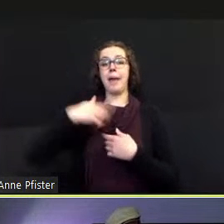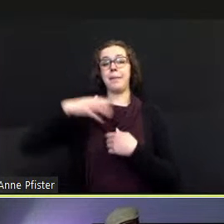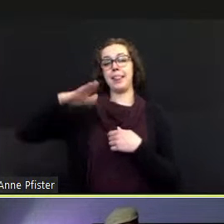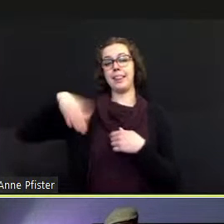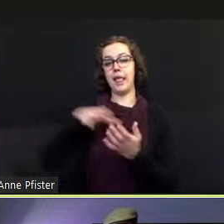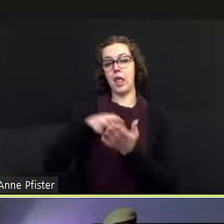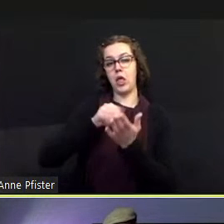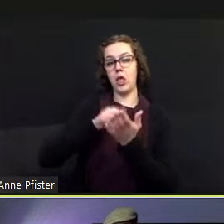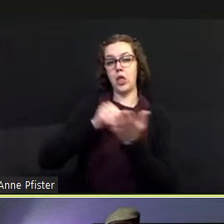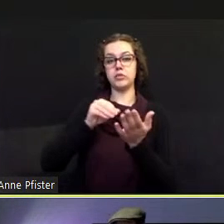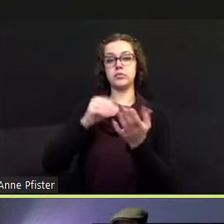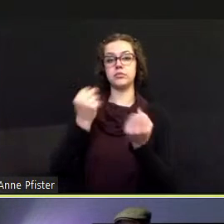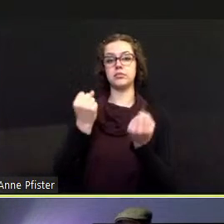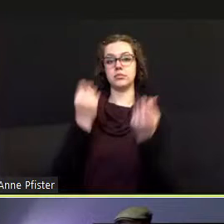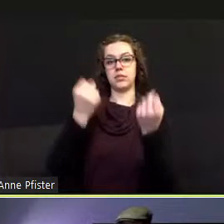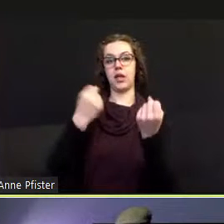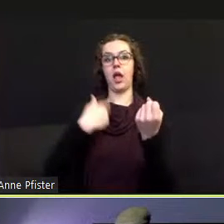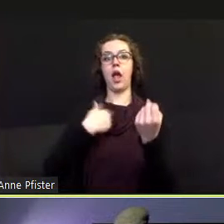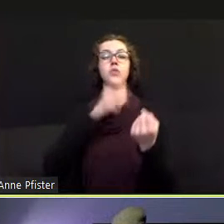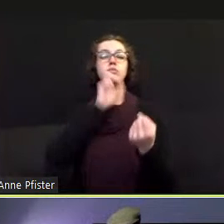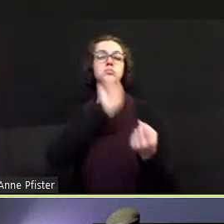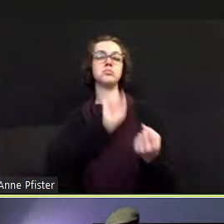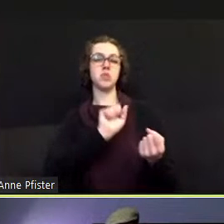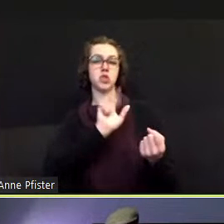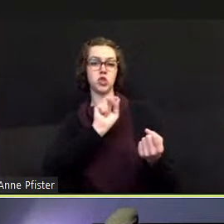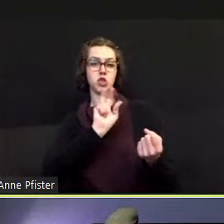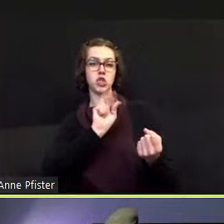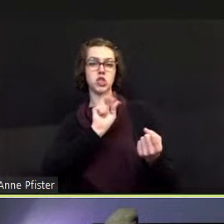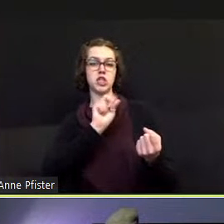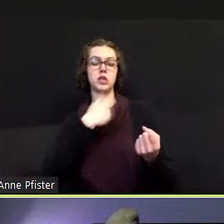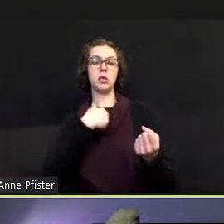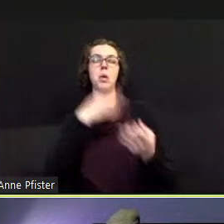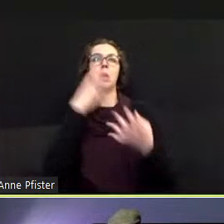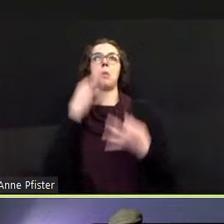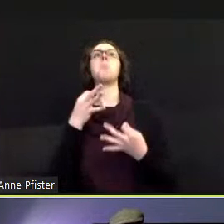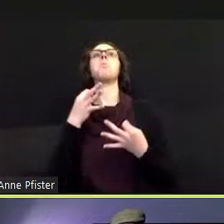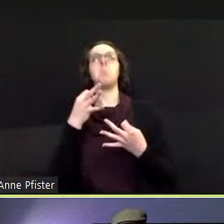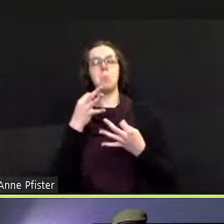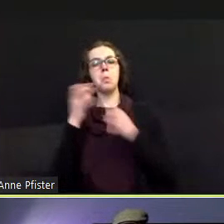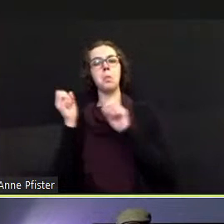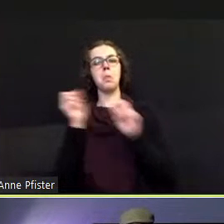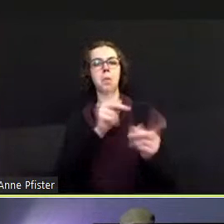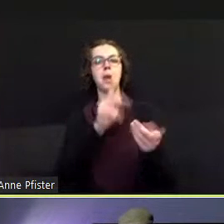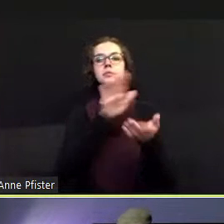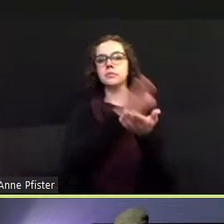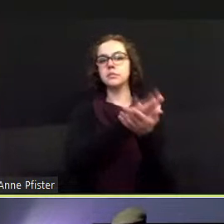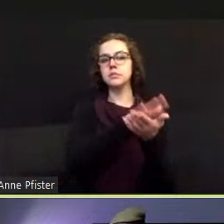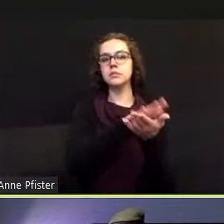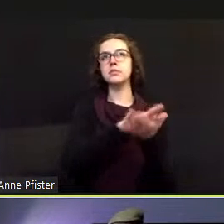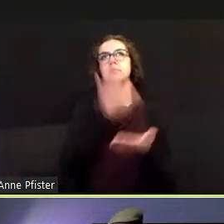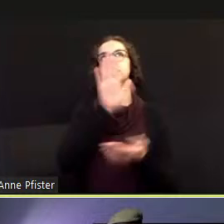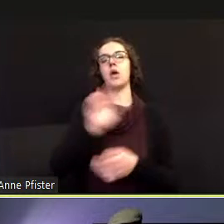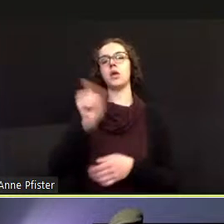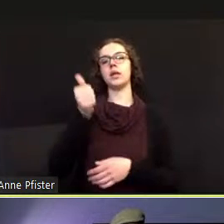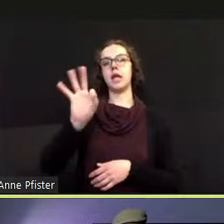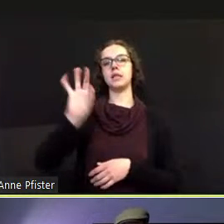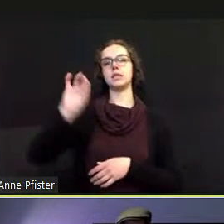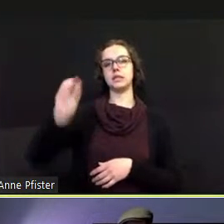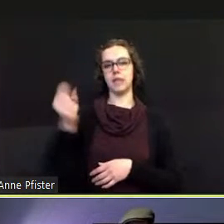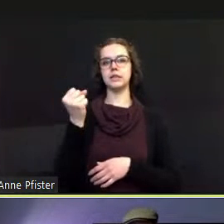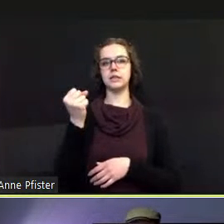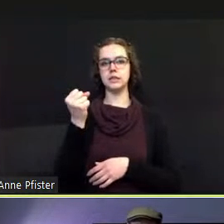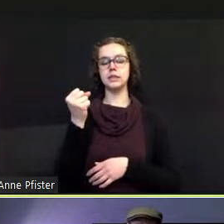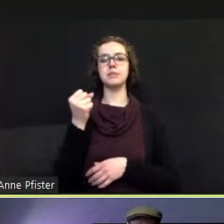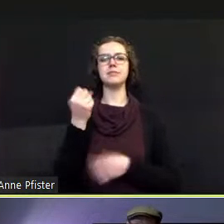into it in my 30s when I decided to return back to academia. And that was in the 1990s. And so,